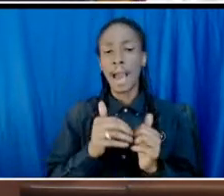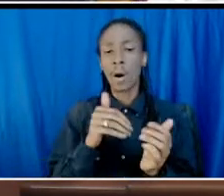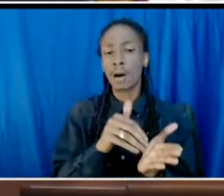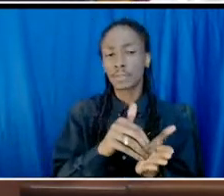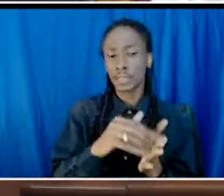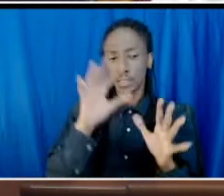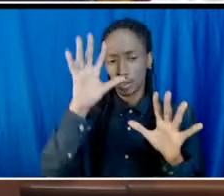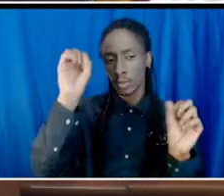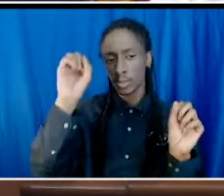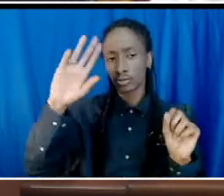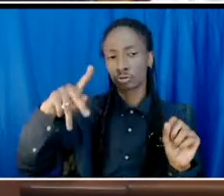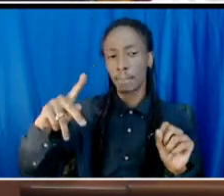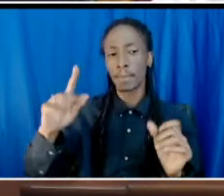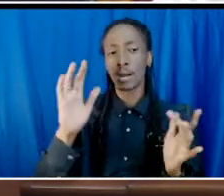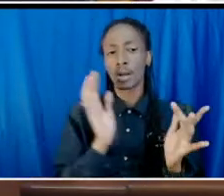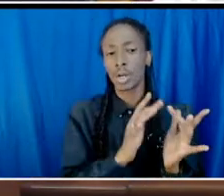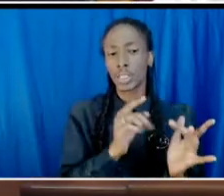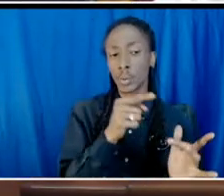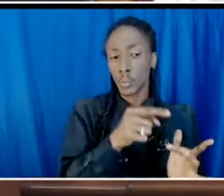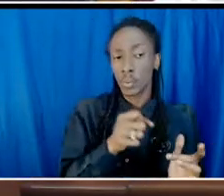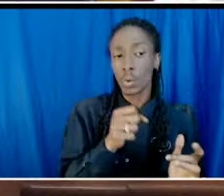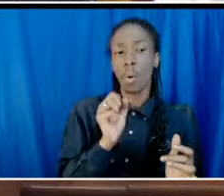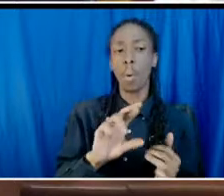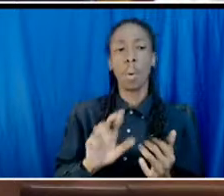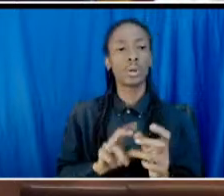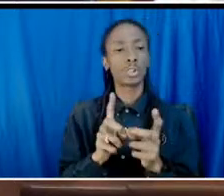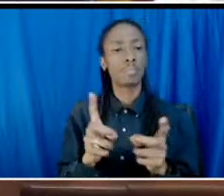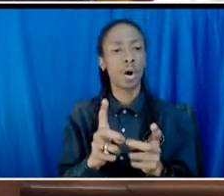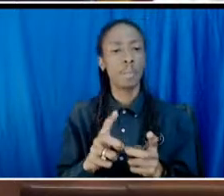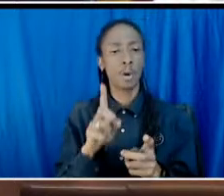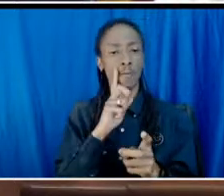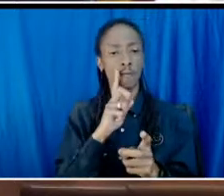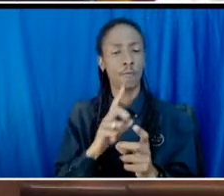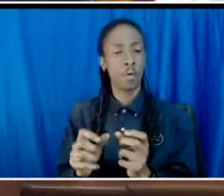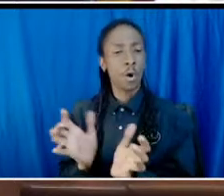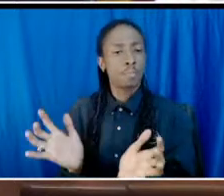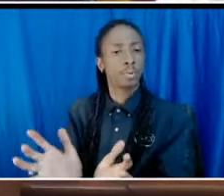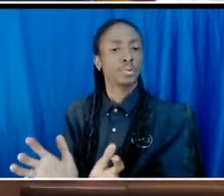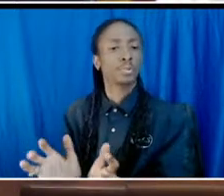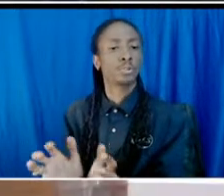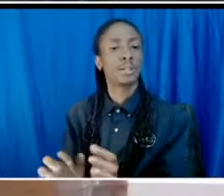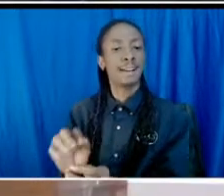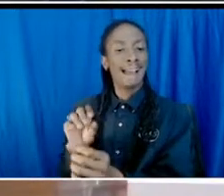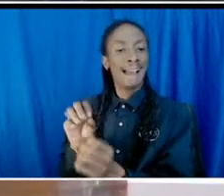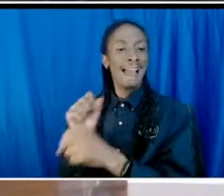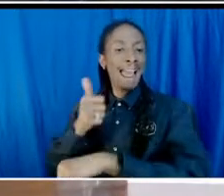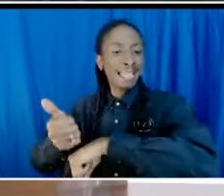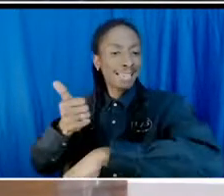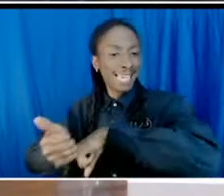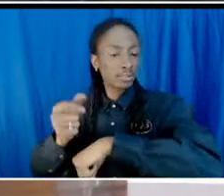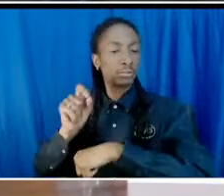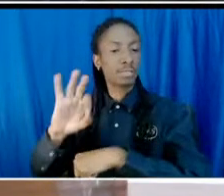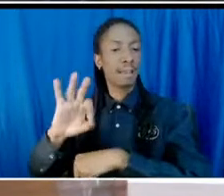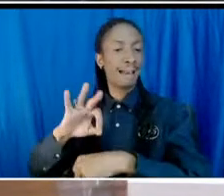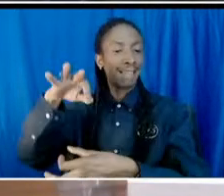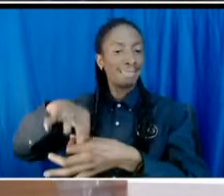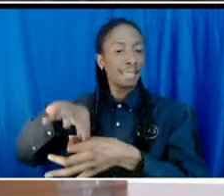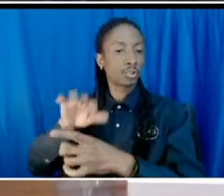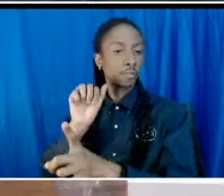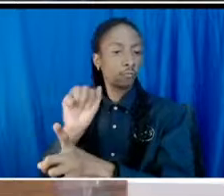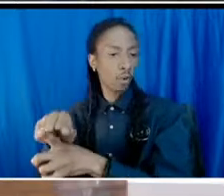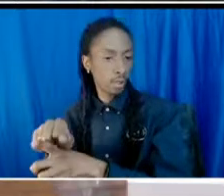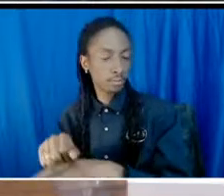contact you or the department to push allegations of election fraud? So between